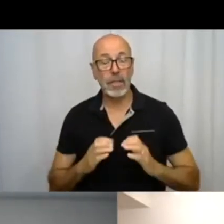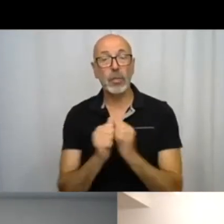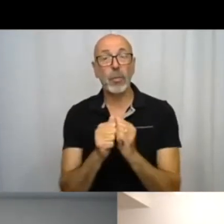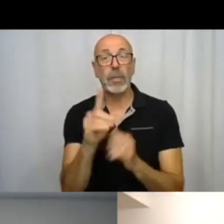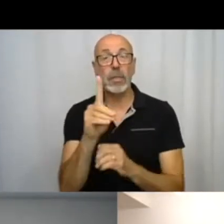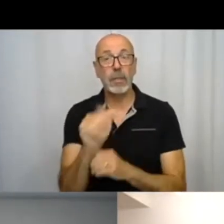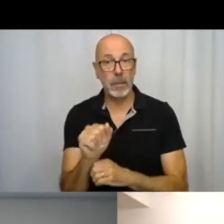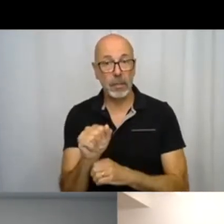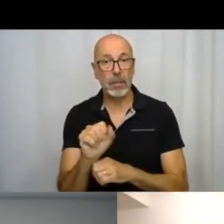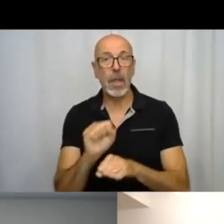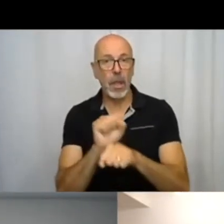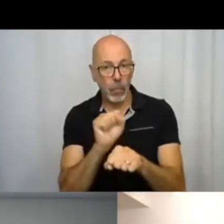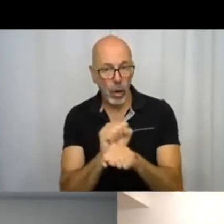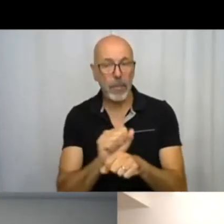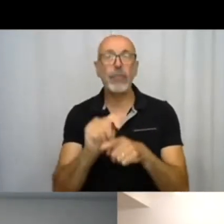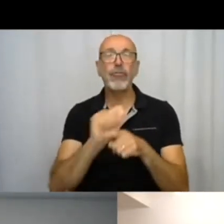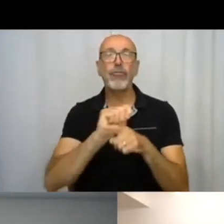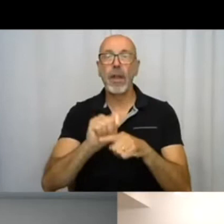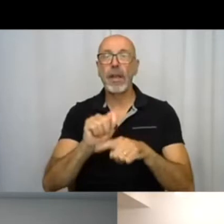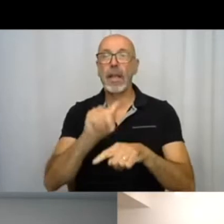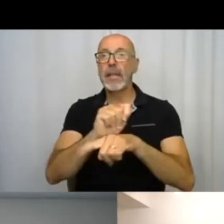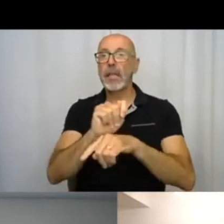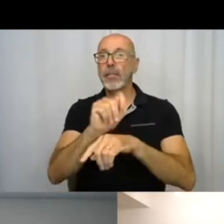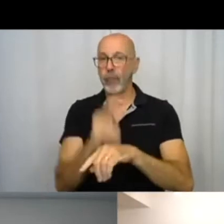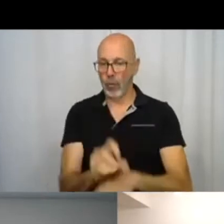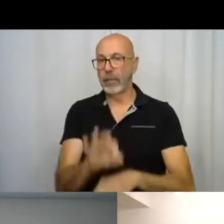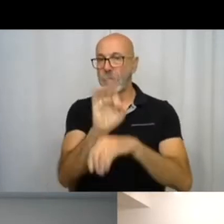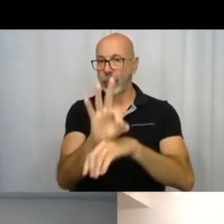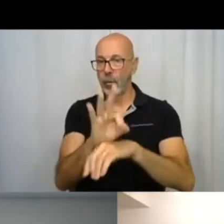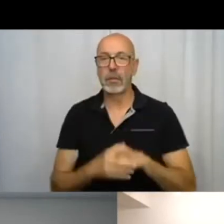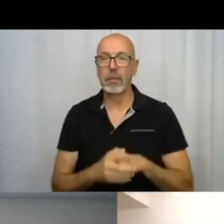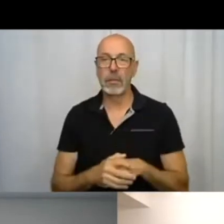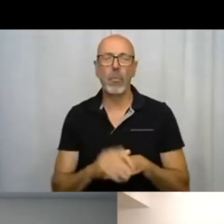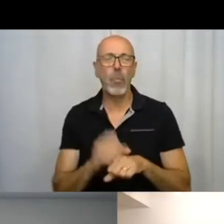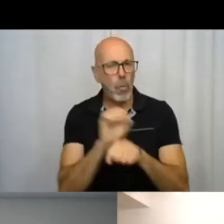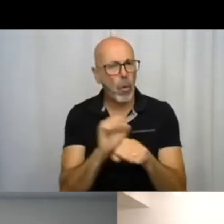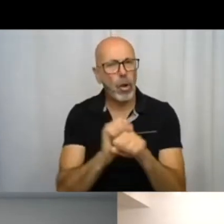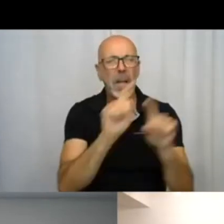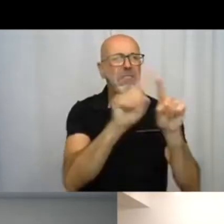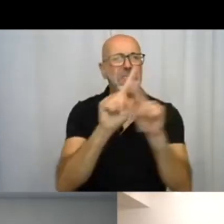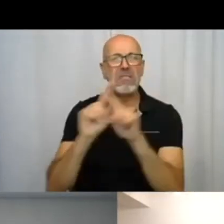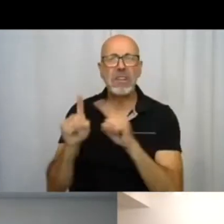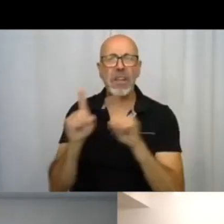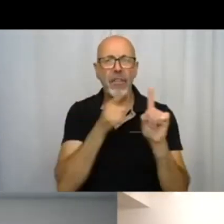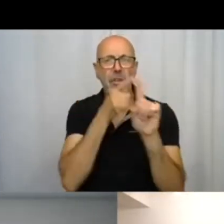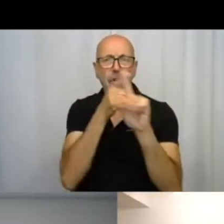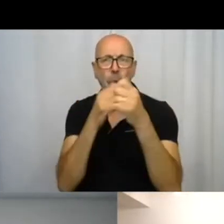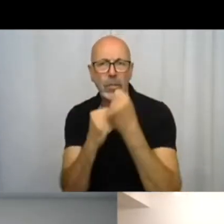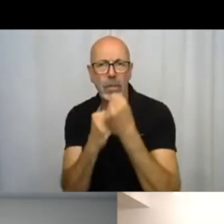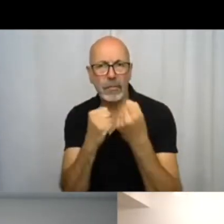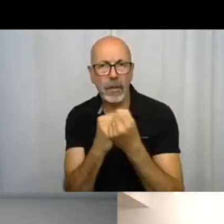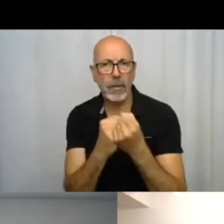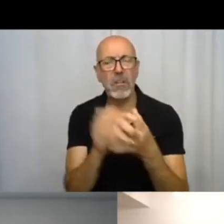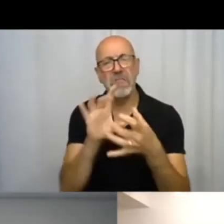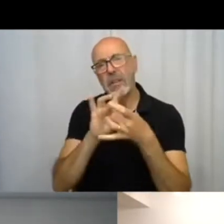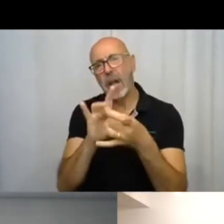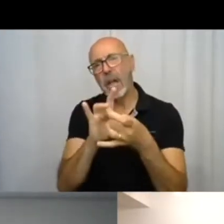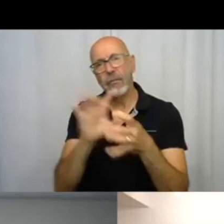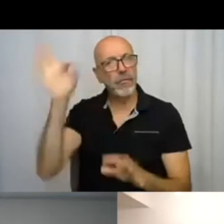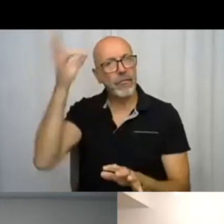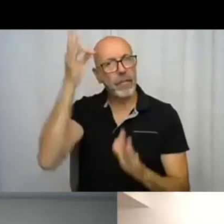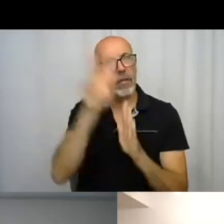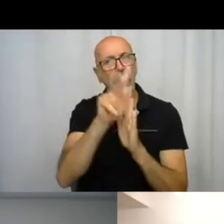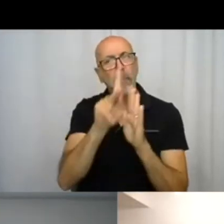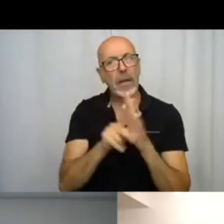Employment and Training Task Force, where together we are working on a variety of advocacy goals related to the federal policies and programs that impact